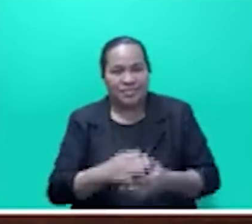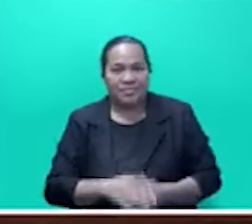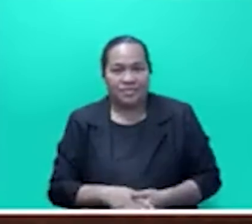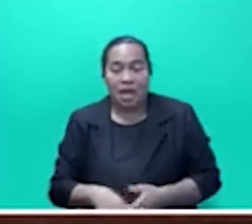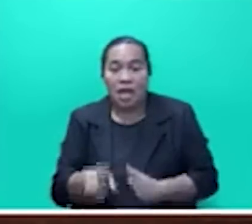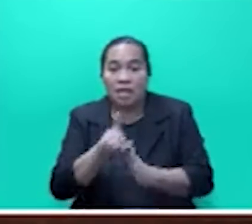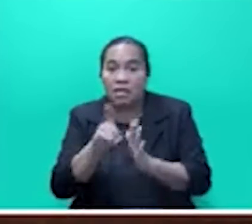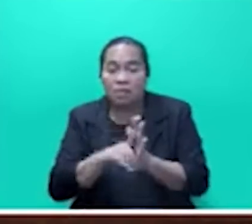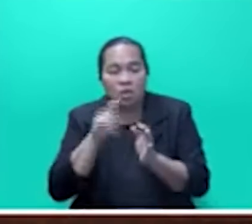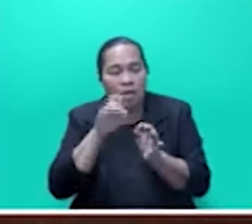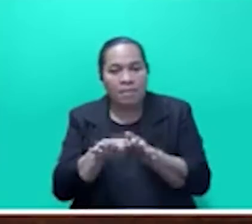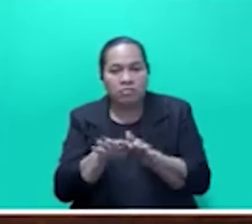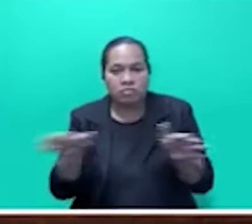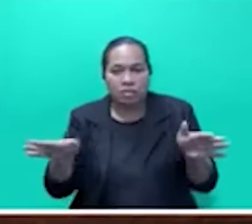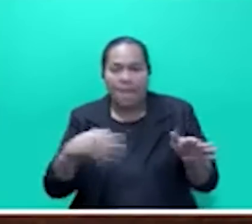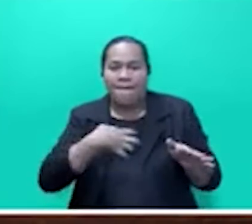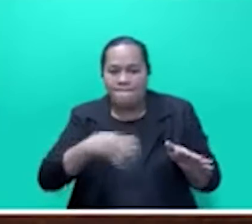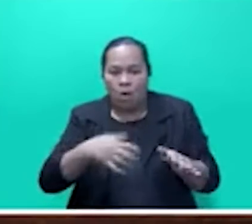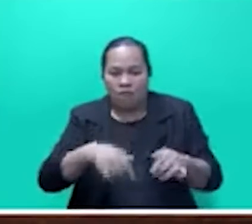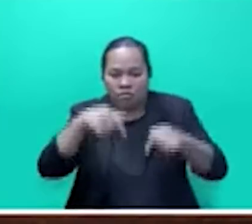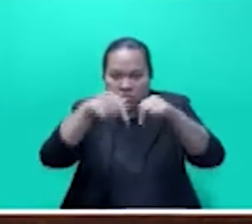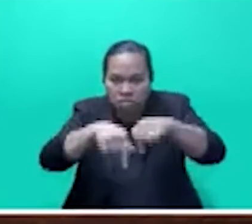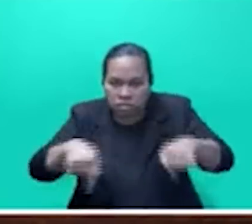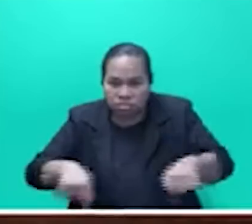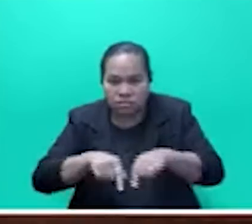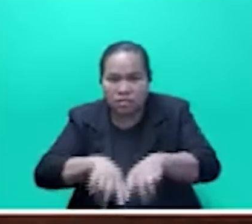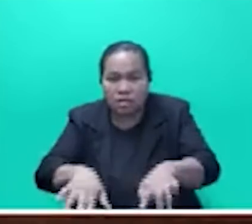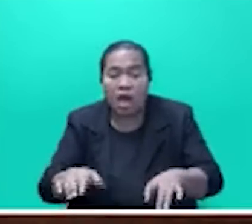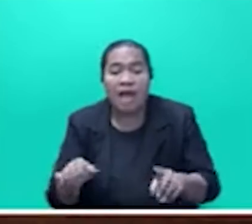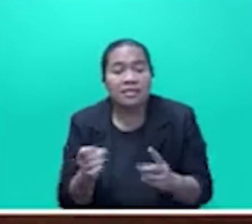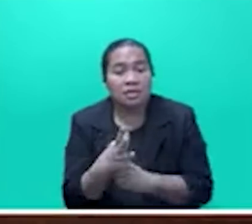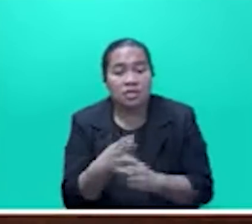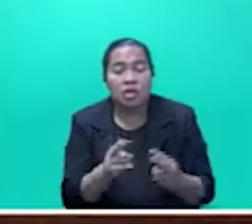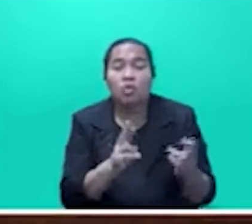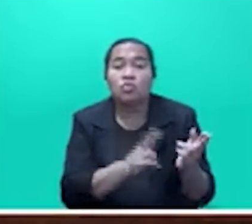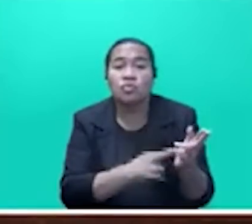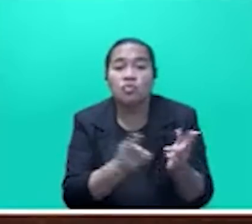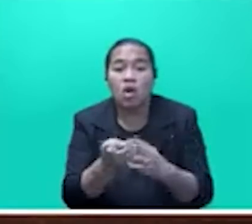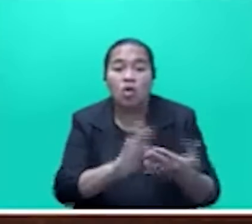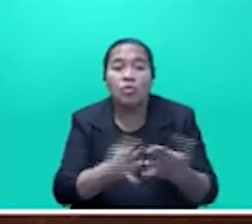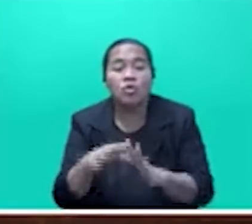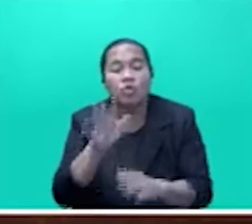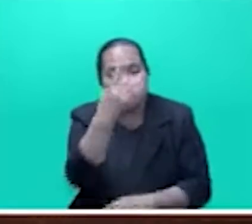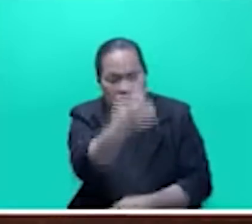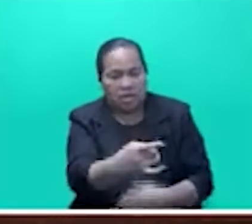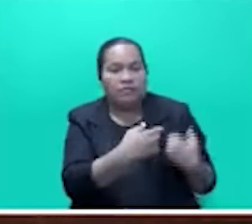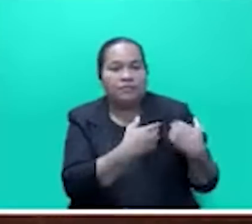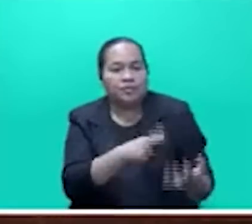Democracy will be broadened and localized further with the empowerment of rural communities to choose their advisory councillors through